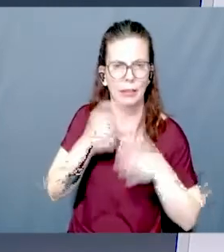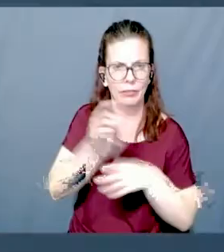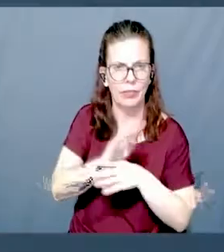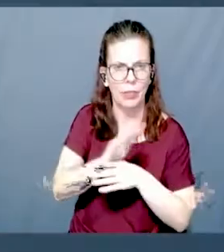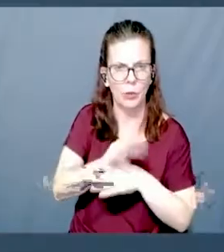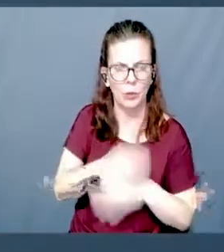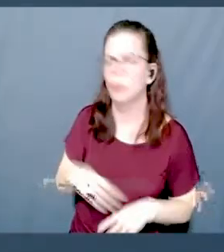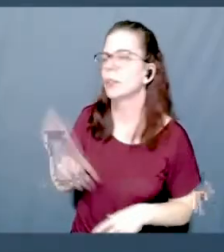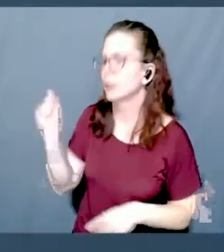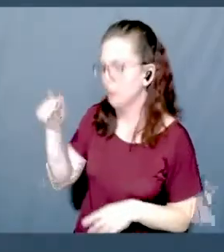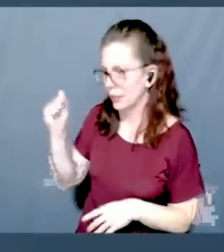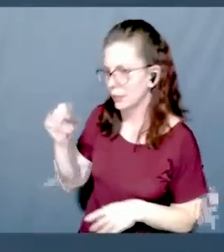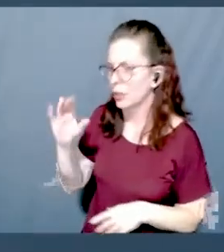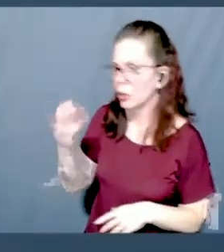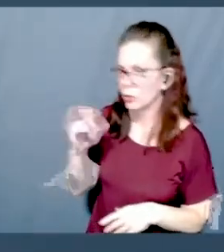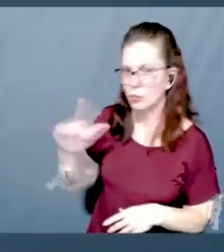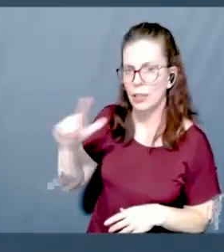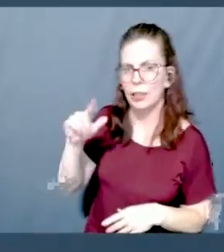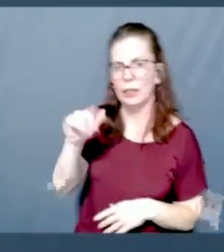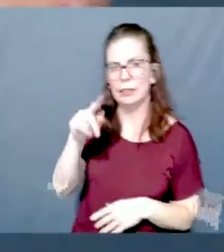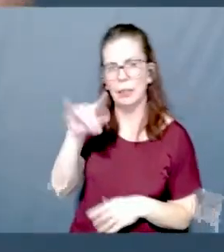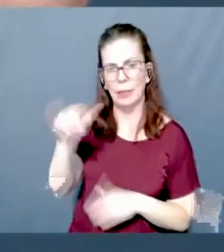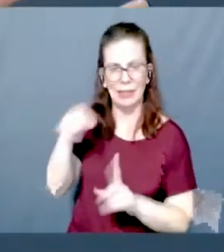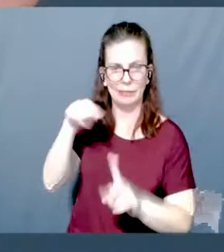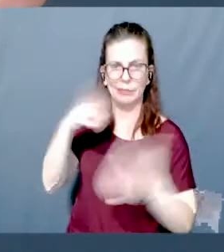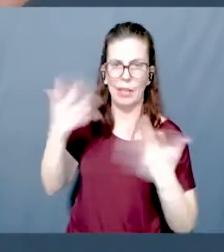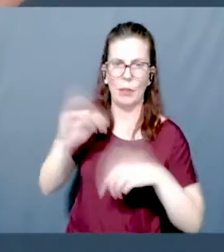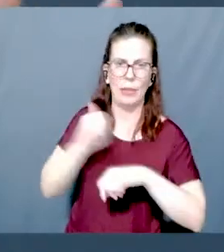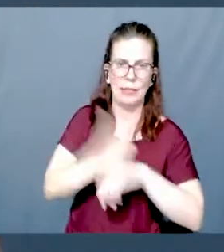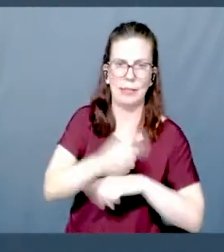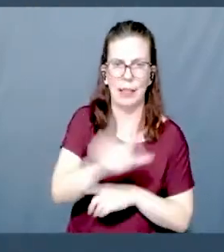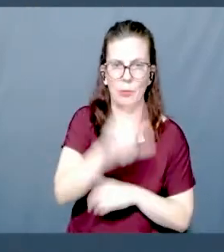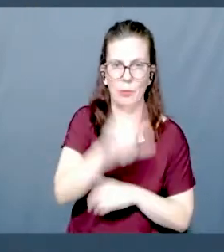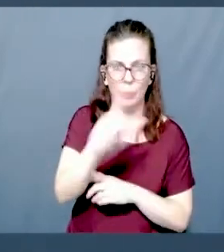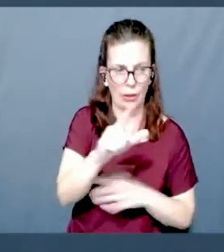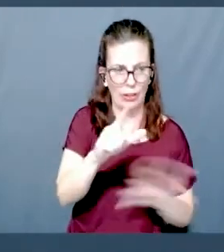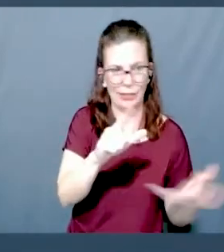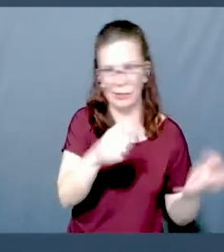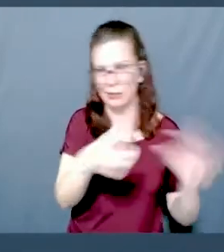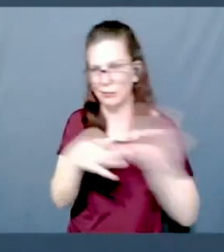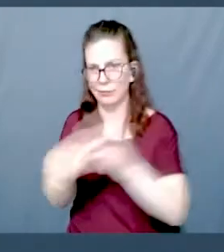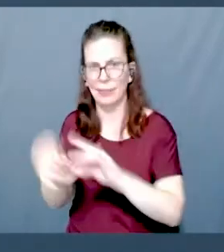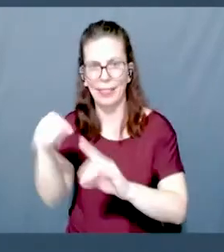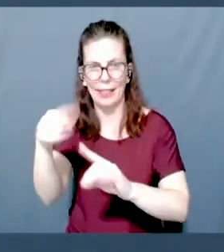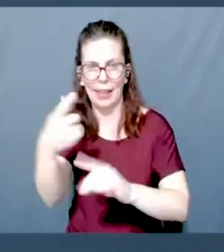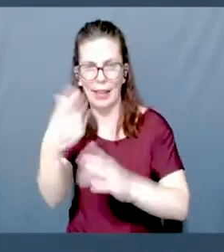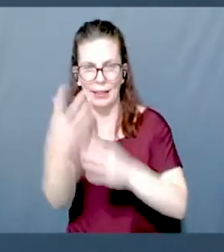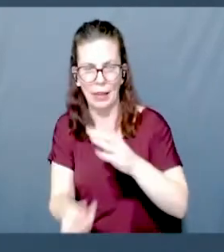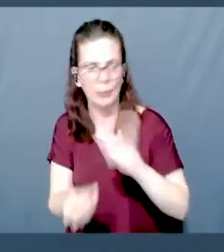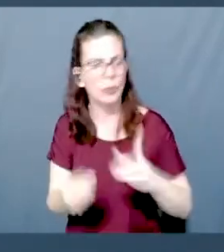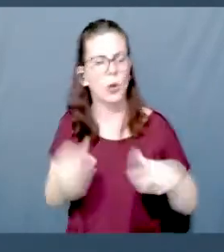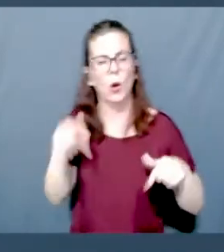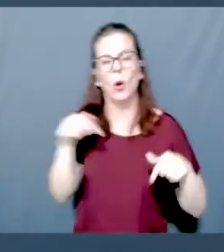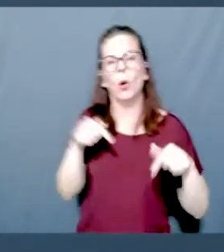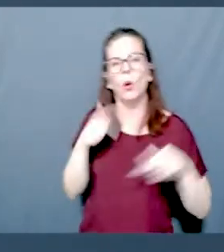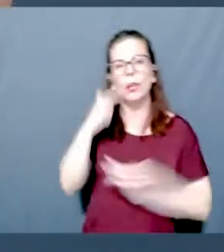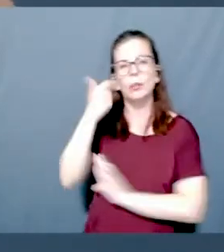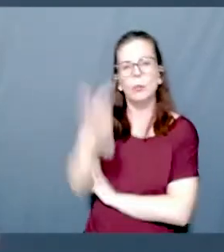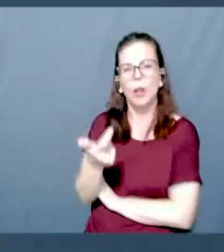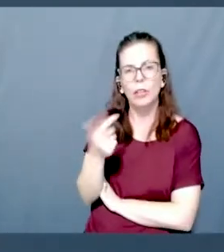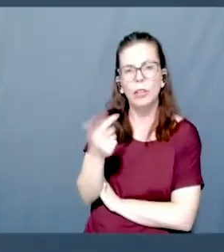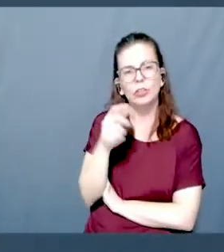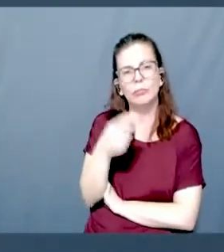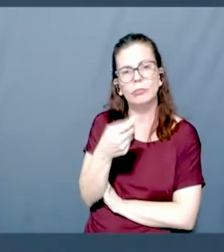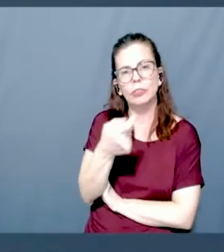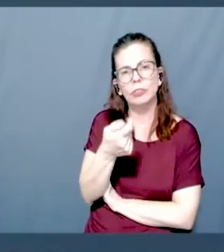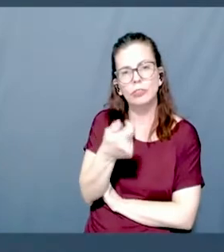Assembly takes an existing library and sort of bridges that gap you just described, so you can lean back, turn on the channel, flip between these sort